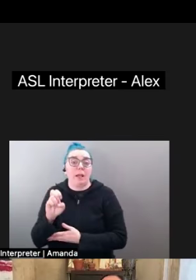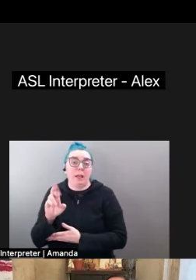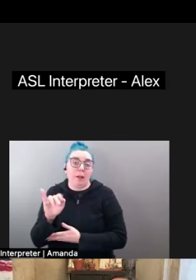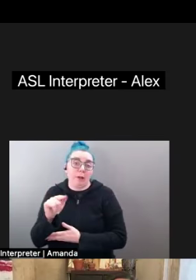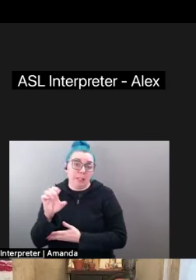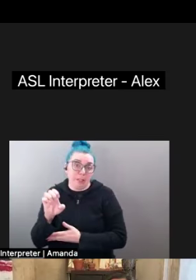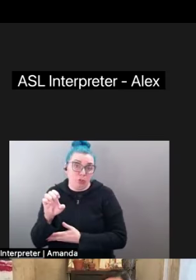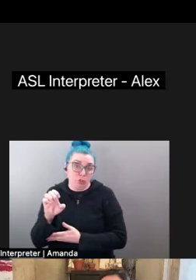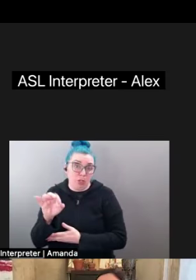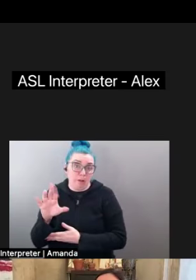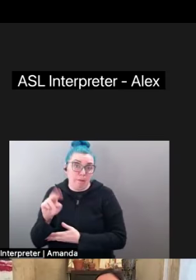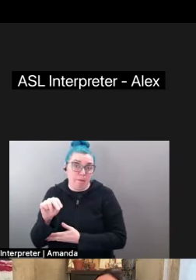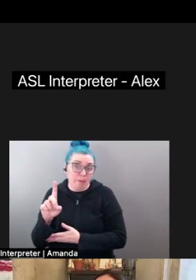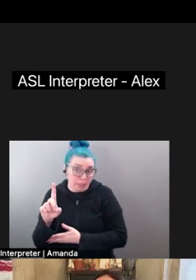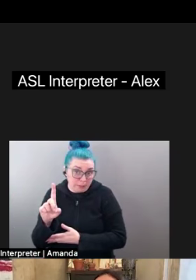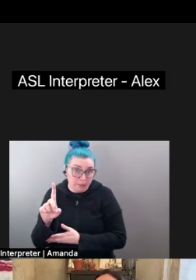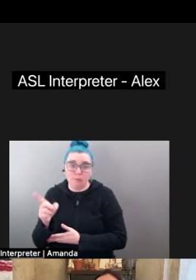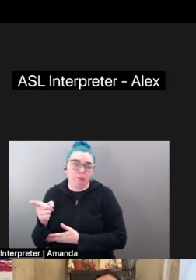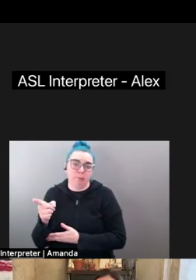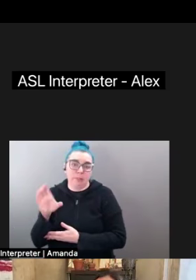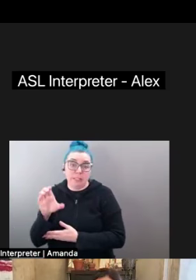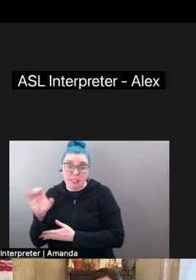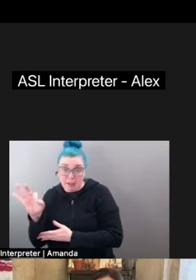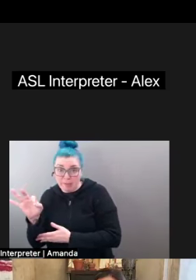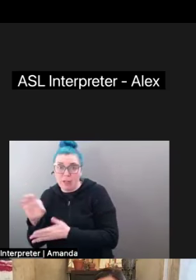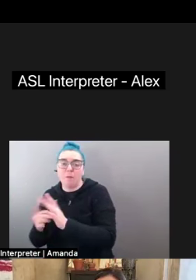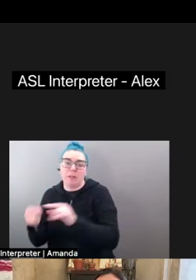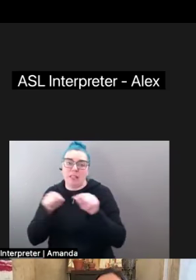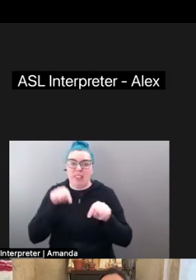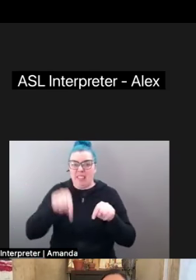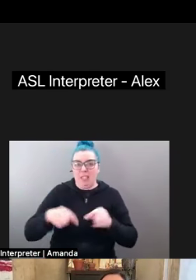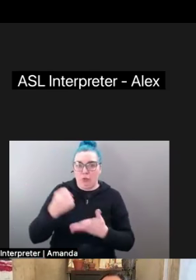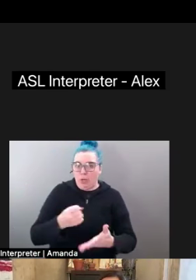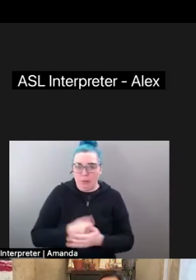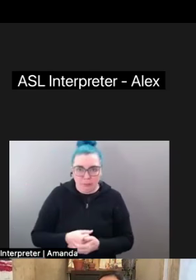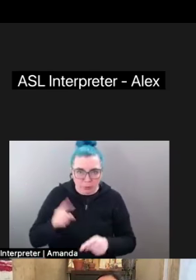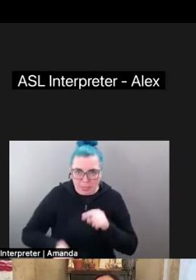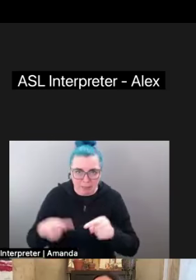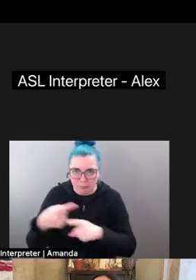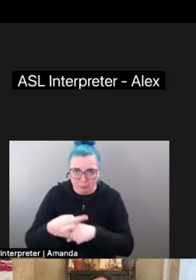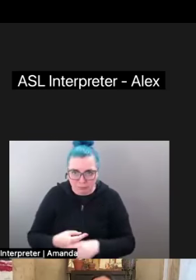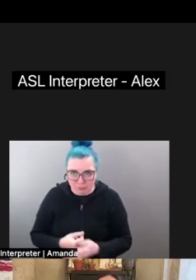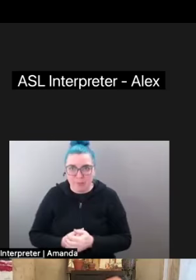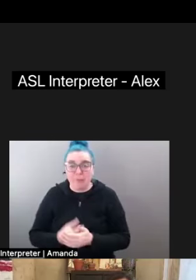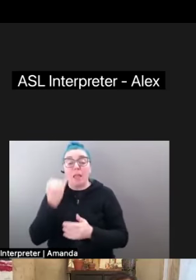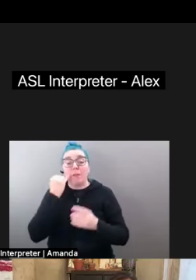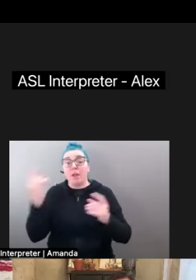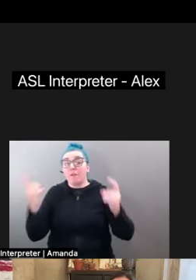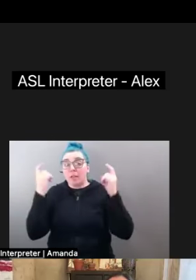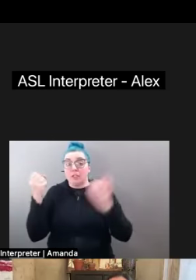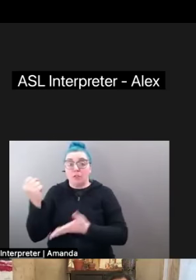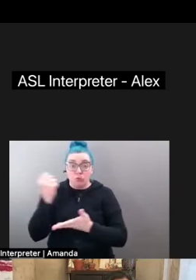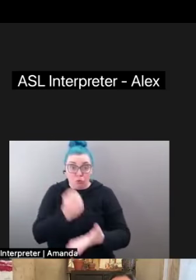you won't be able to apply for project grants or creation and development grants. If you have a grant from